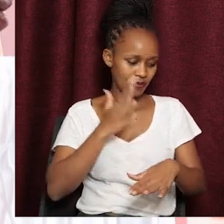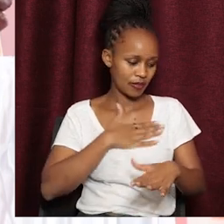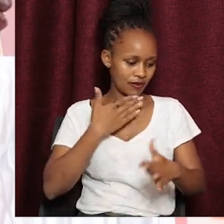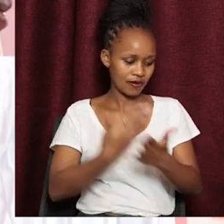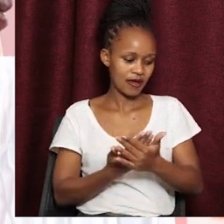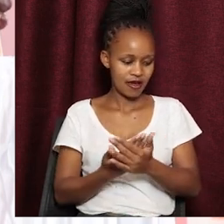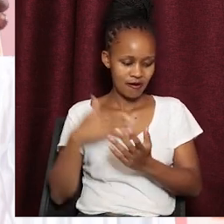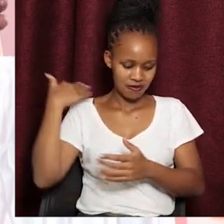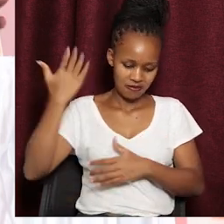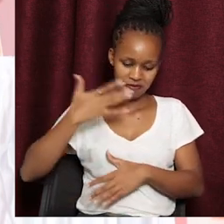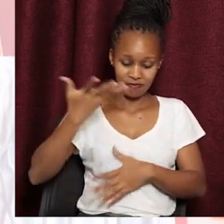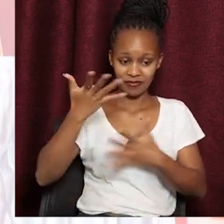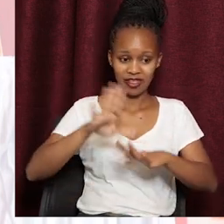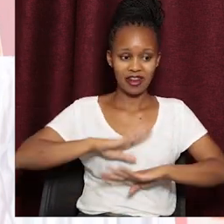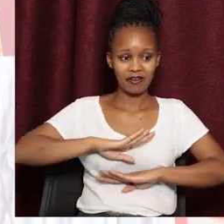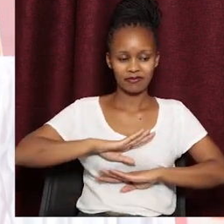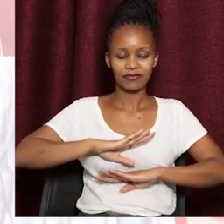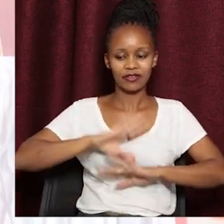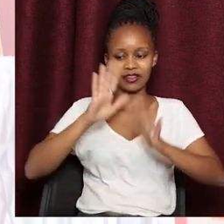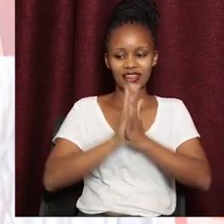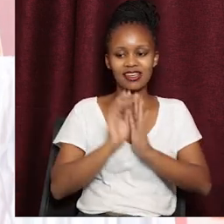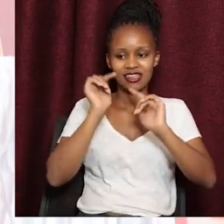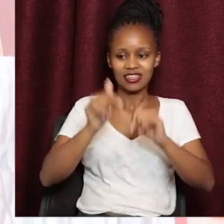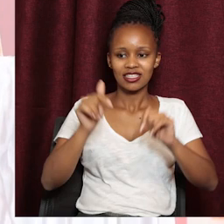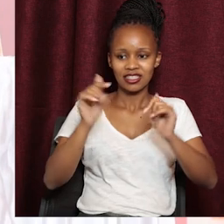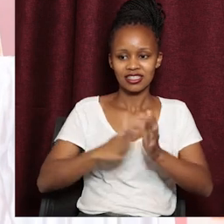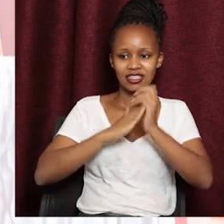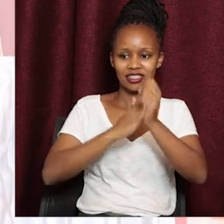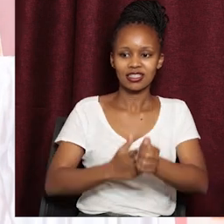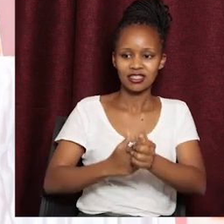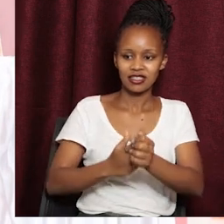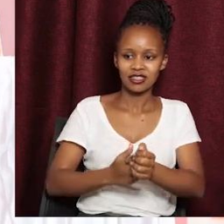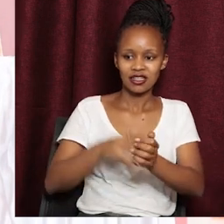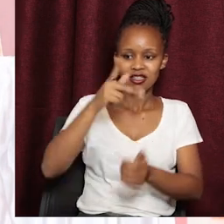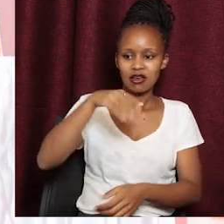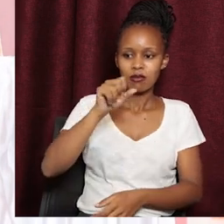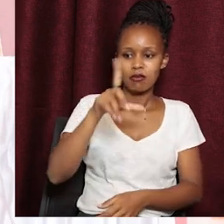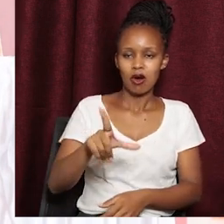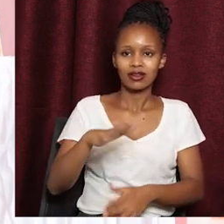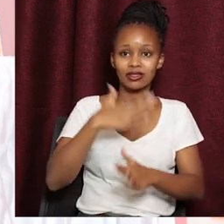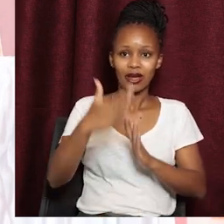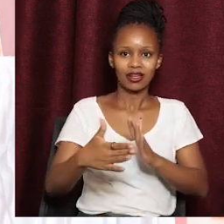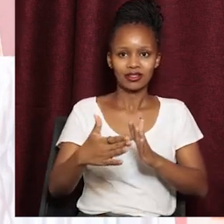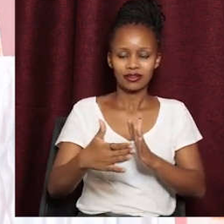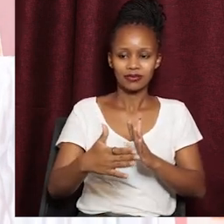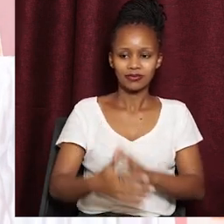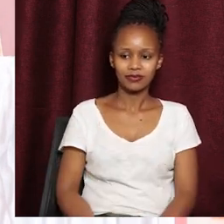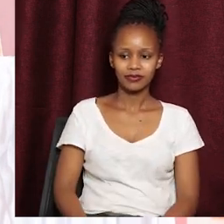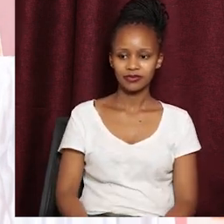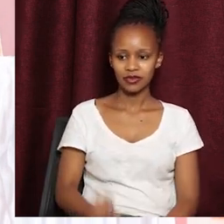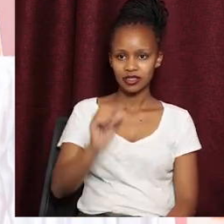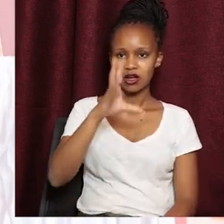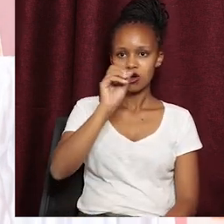is sufficient for you. You know, and this led the Apostle Paul to conclude